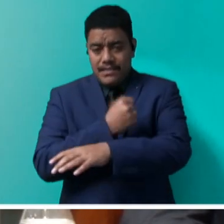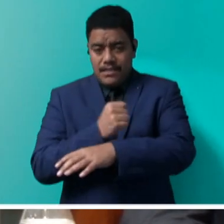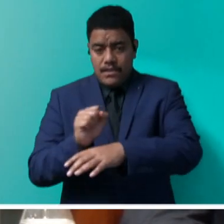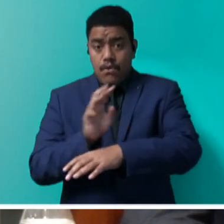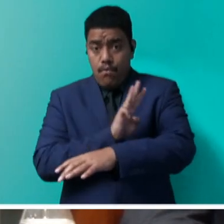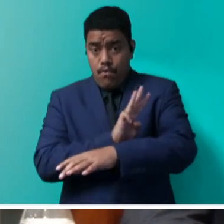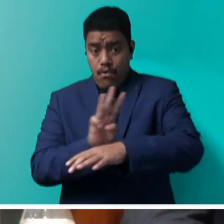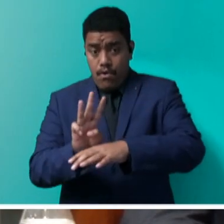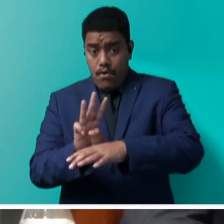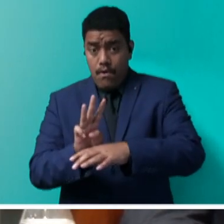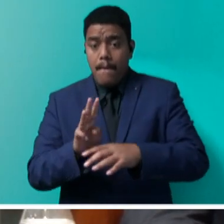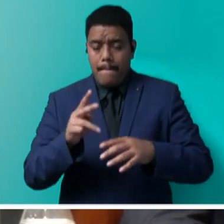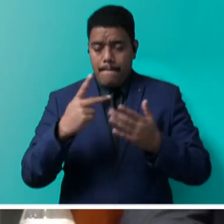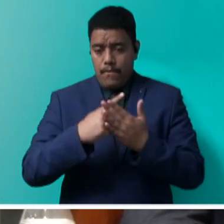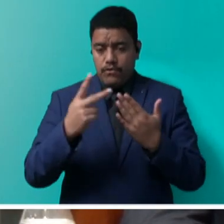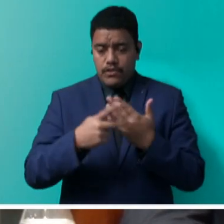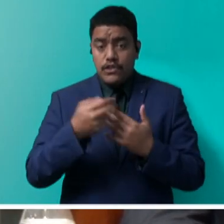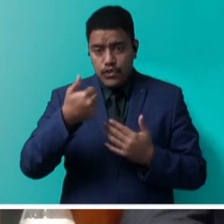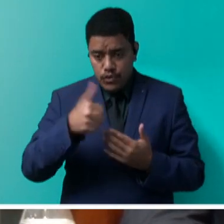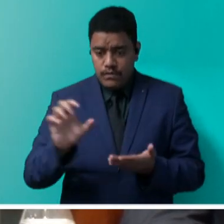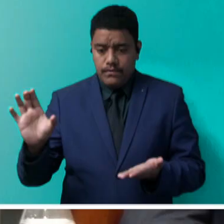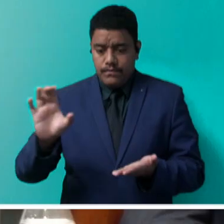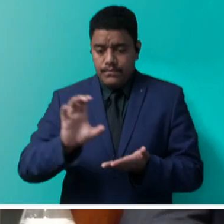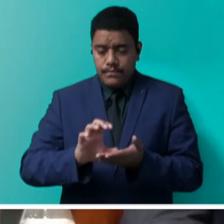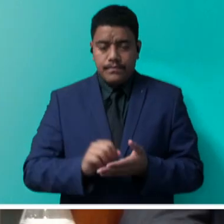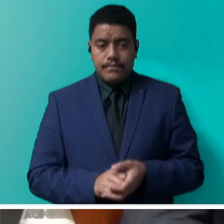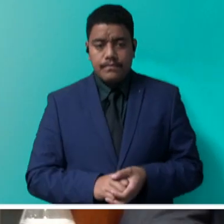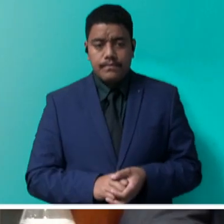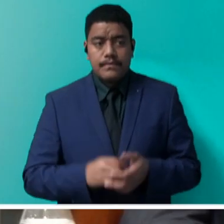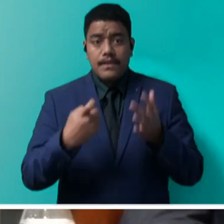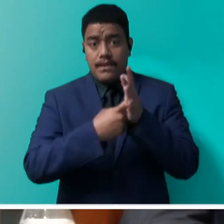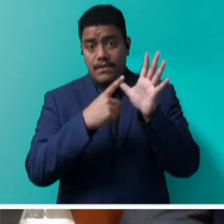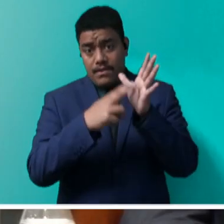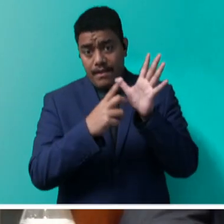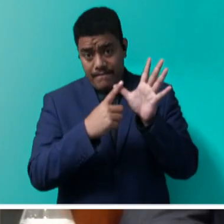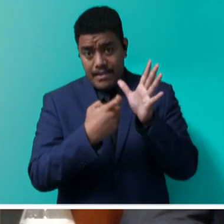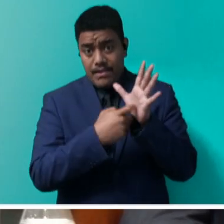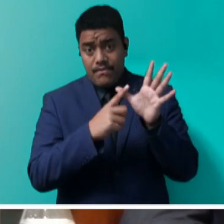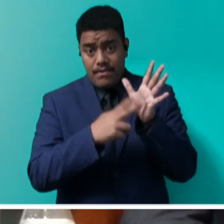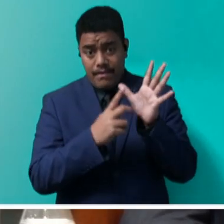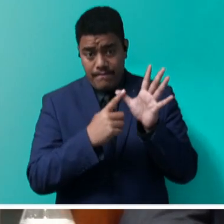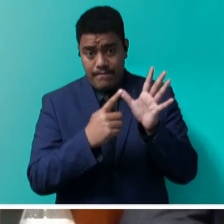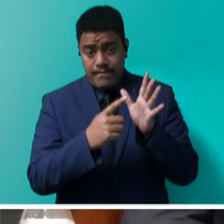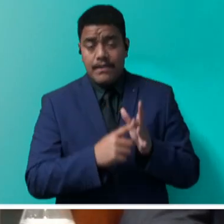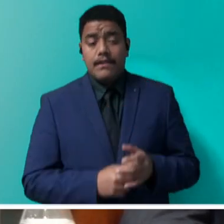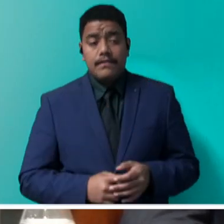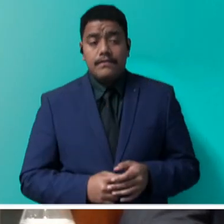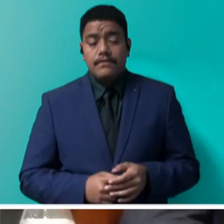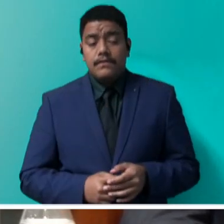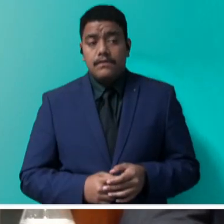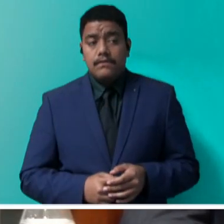projects using in-house funding, such as those in Rabi Rabi, 160 meters, Naibindab 150